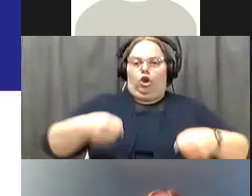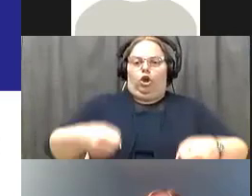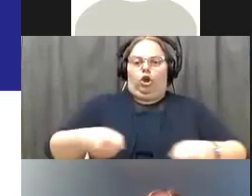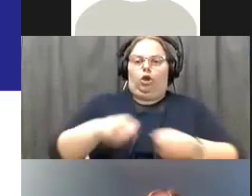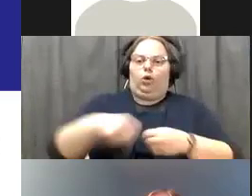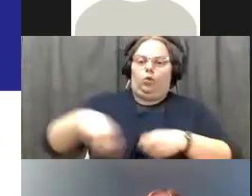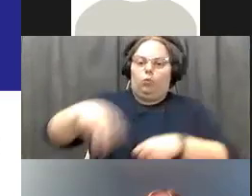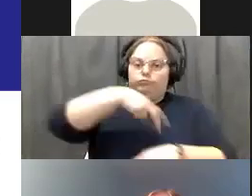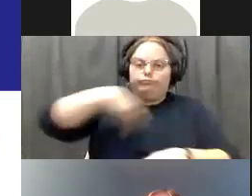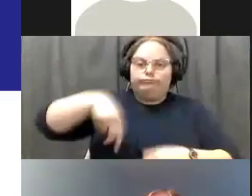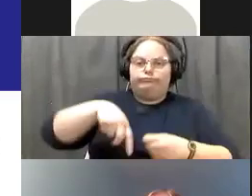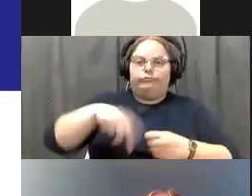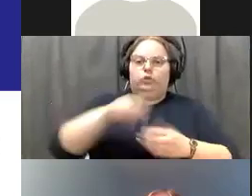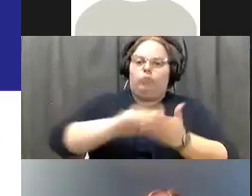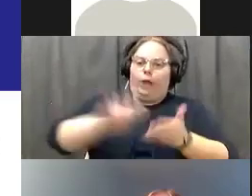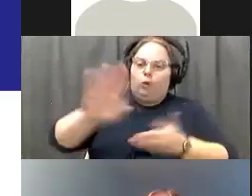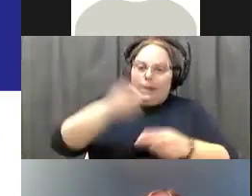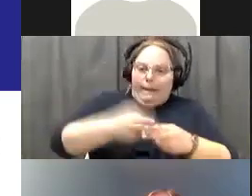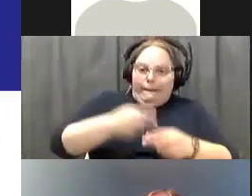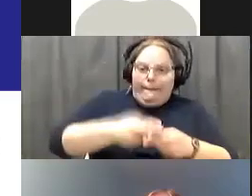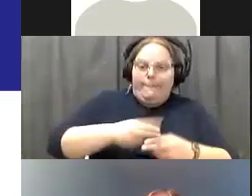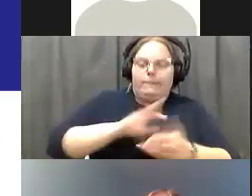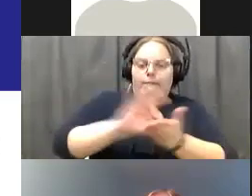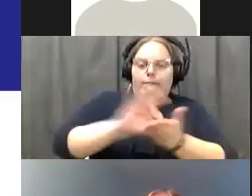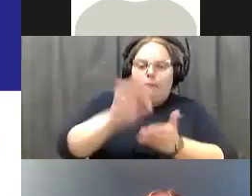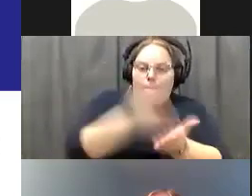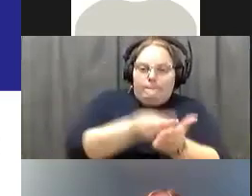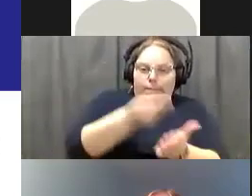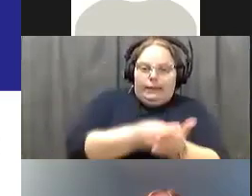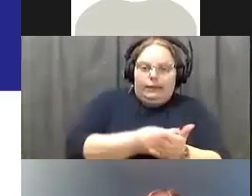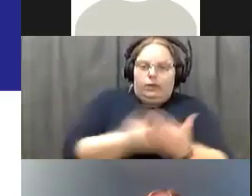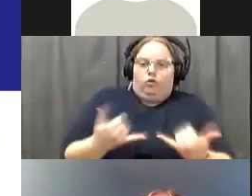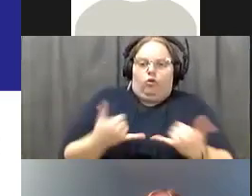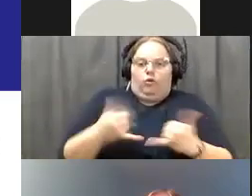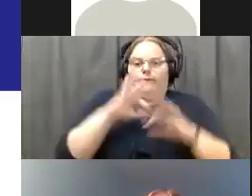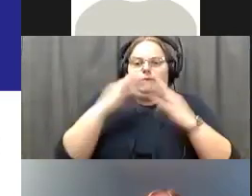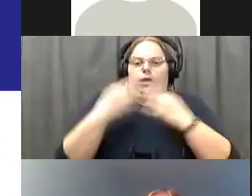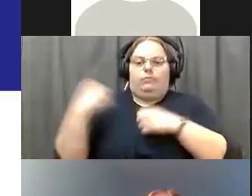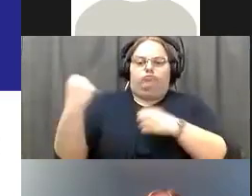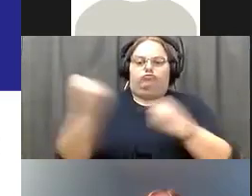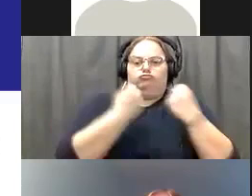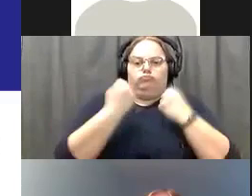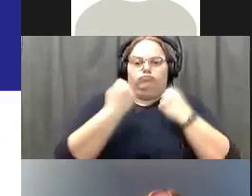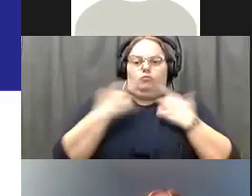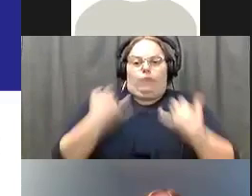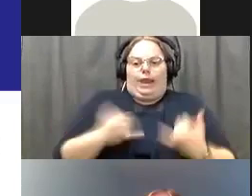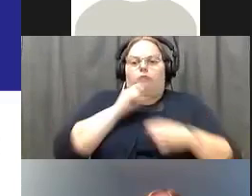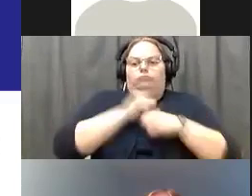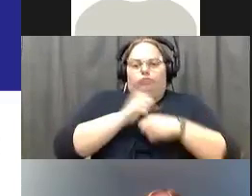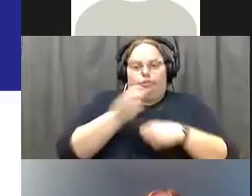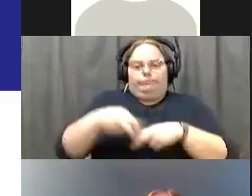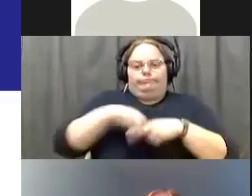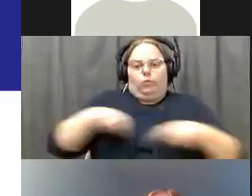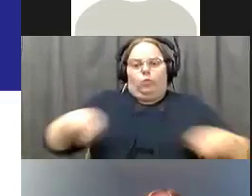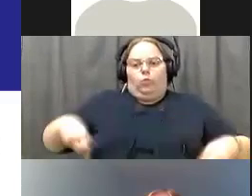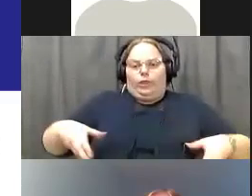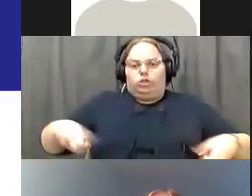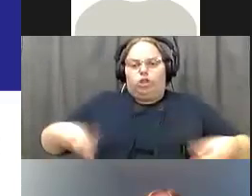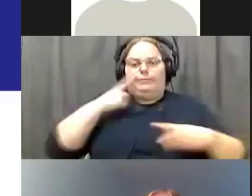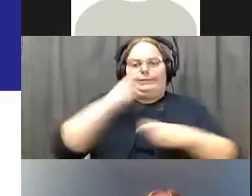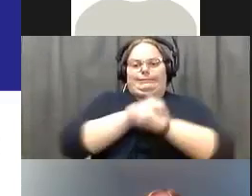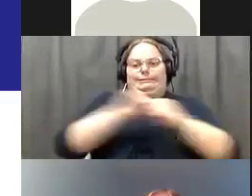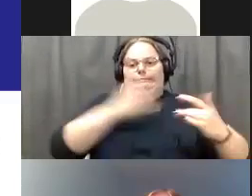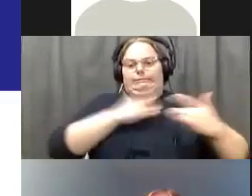money. Currently, her family transports her. She is in a wheelchair due to safety concerns with falling, and